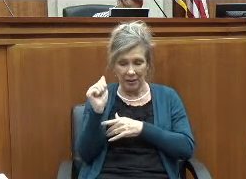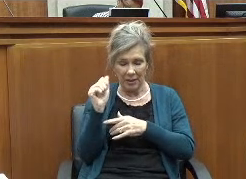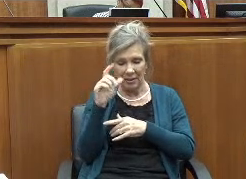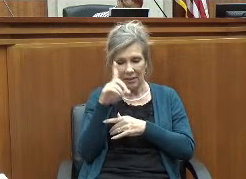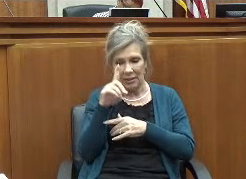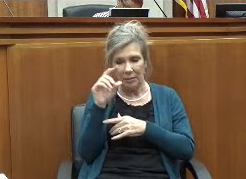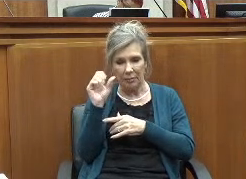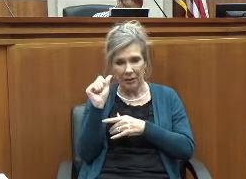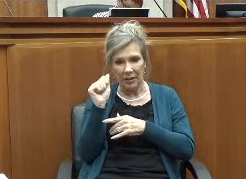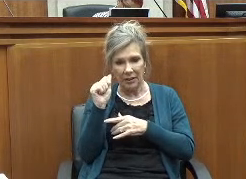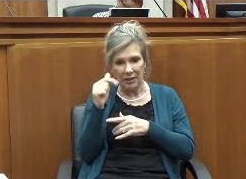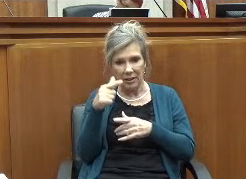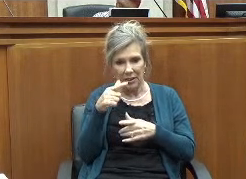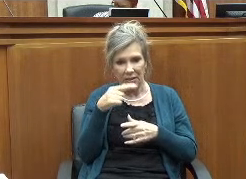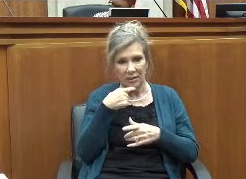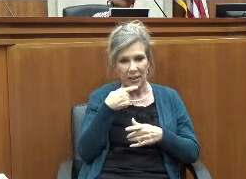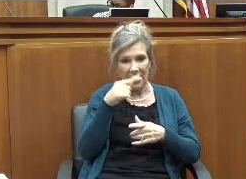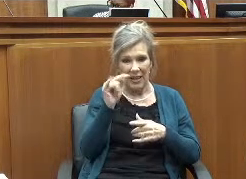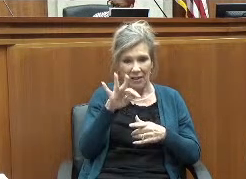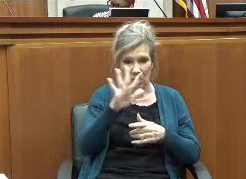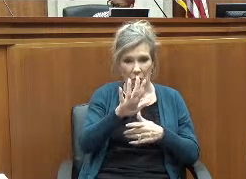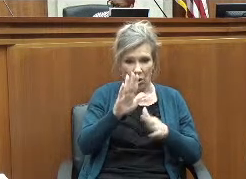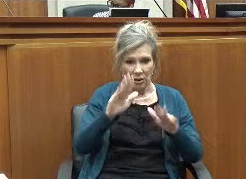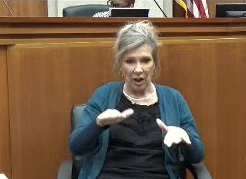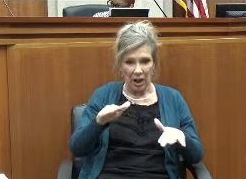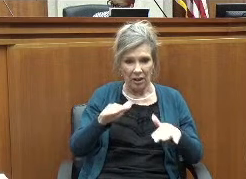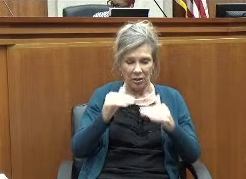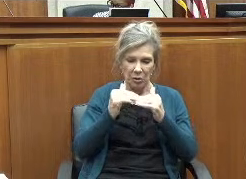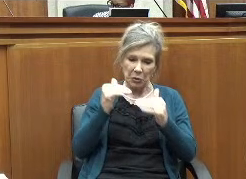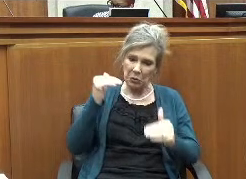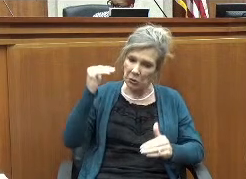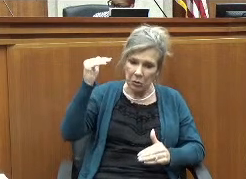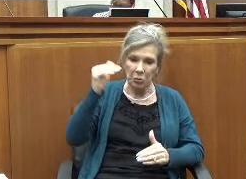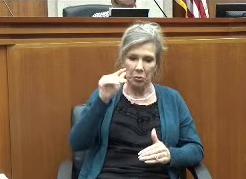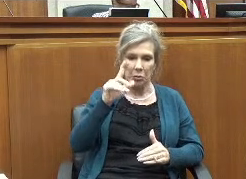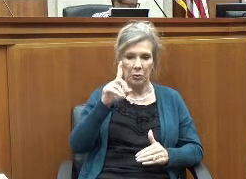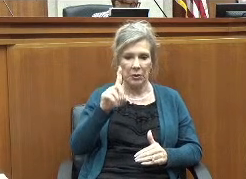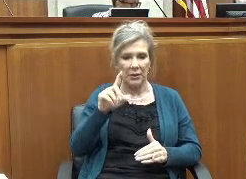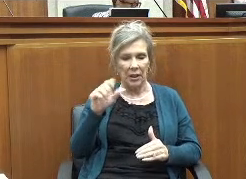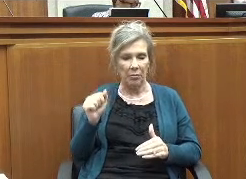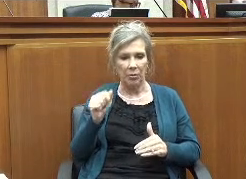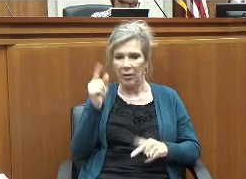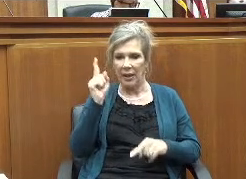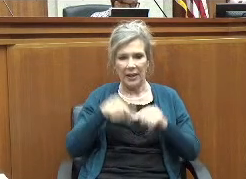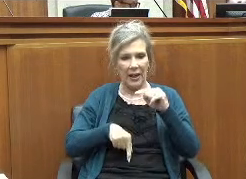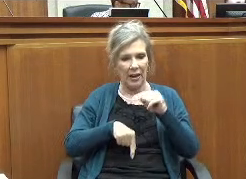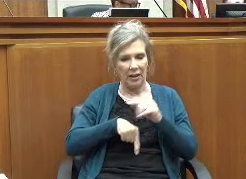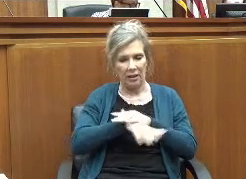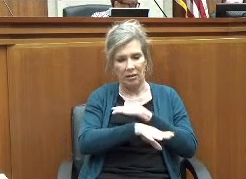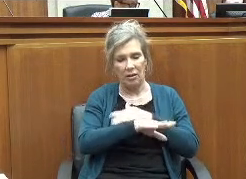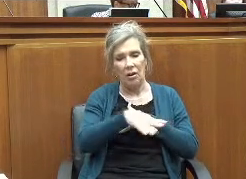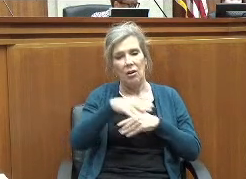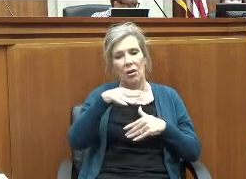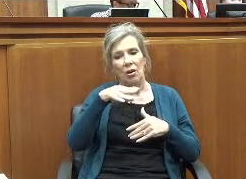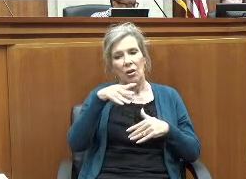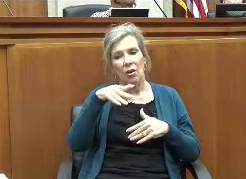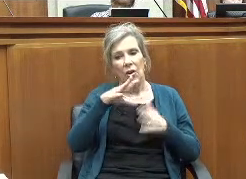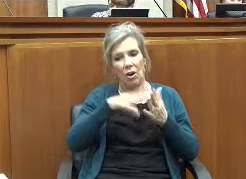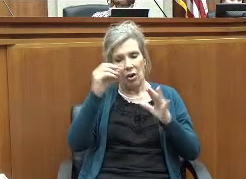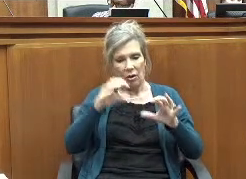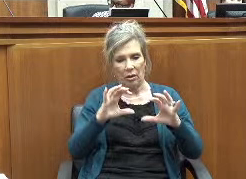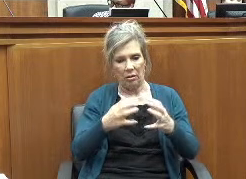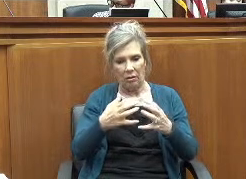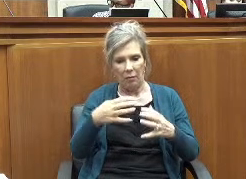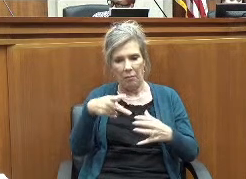your child is too disabled, they are not able to access learning pods. And that appears to me